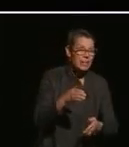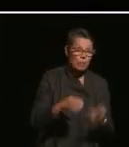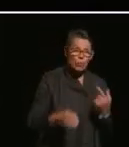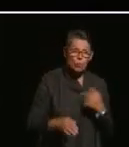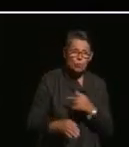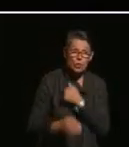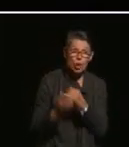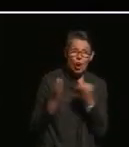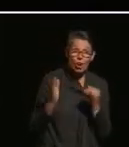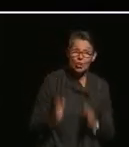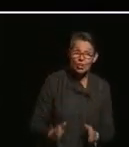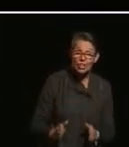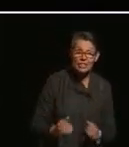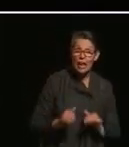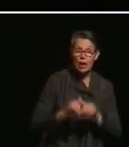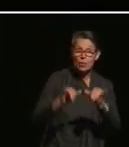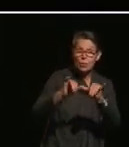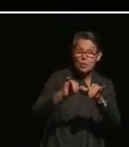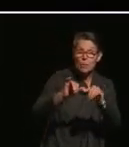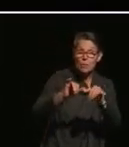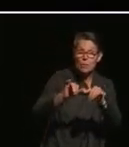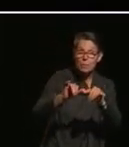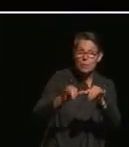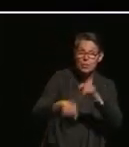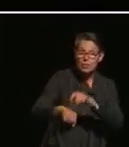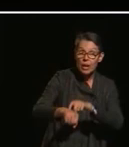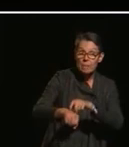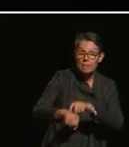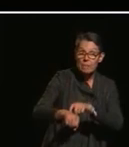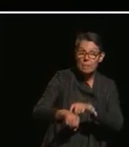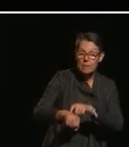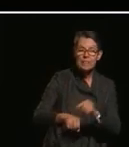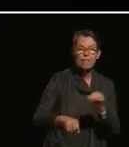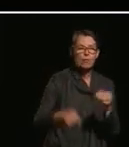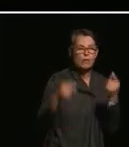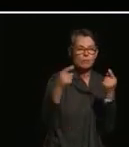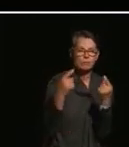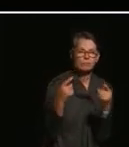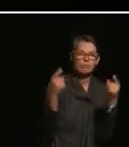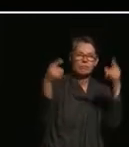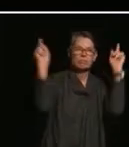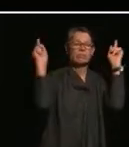our talent allows us to accomplish.